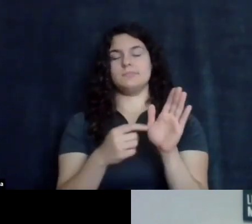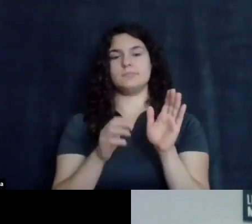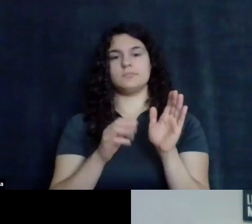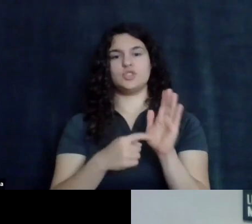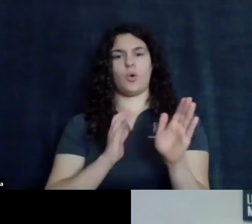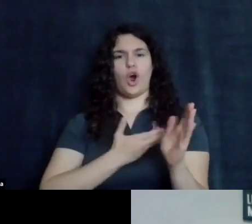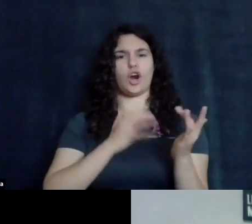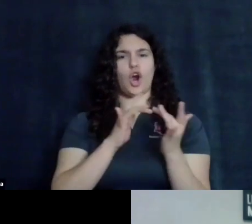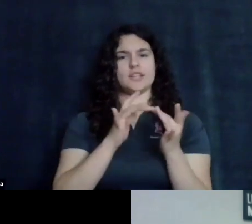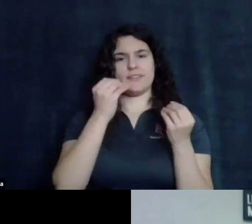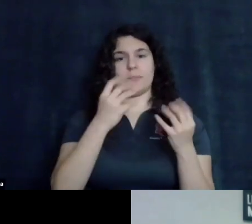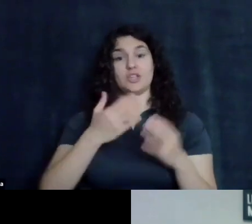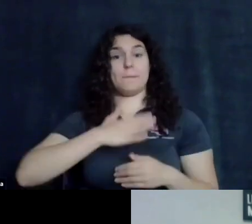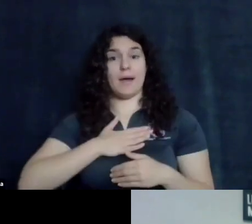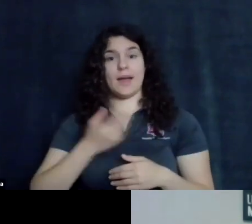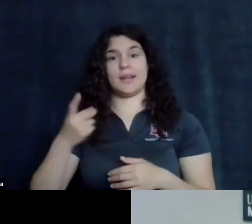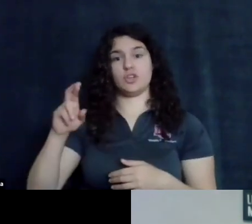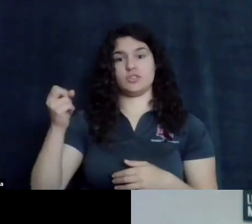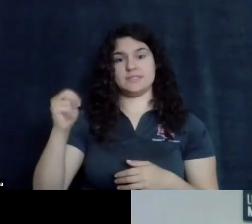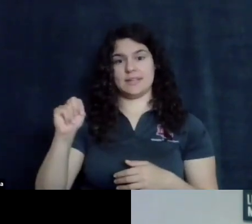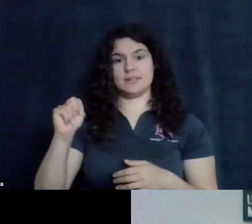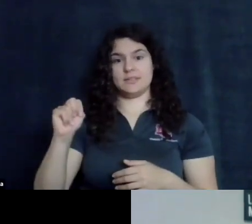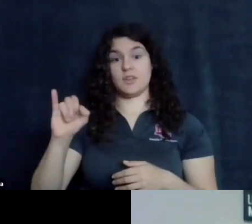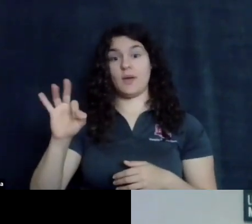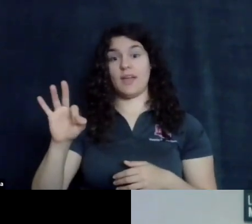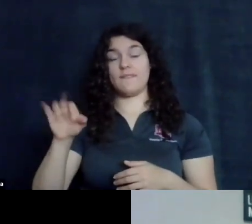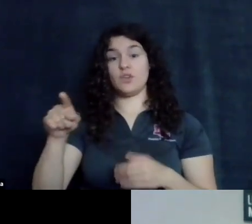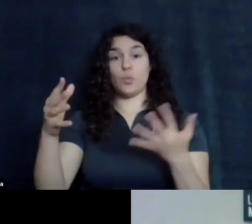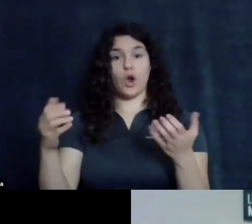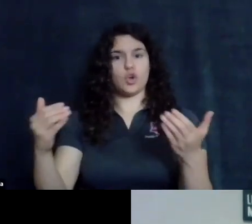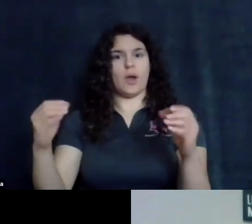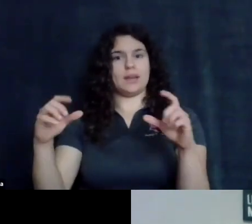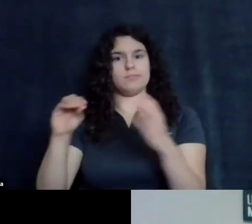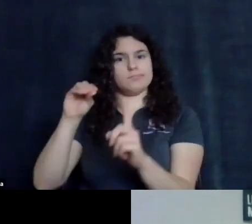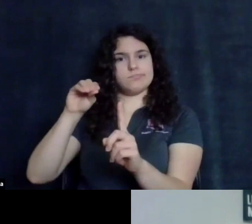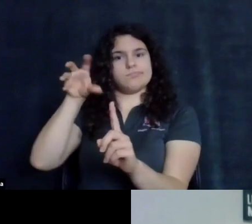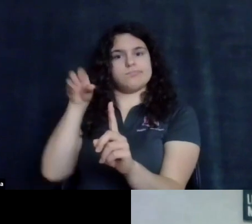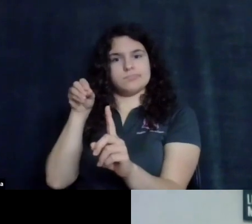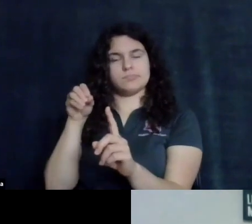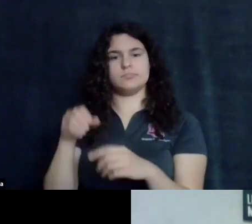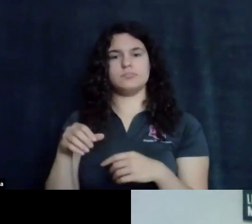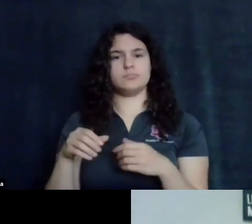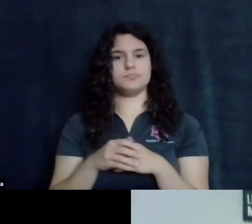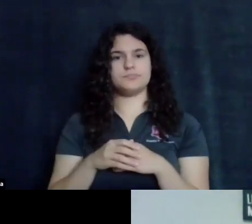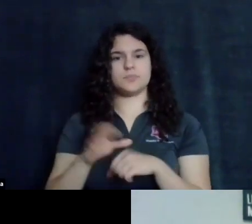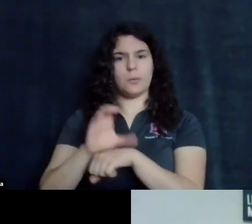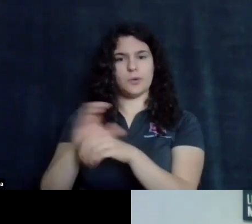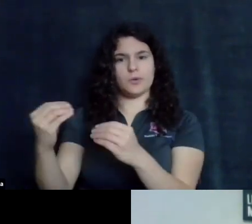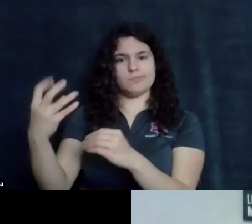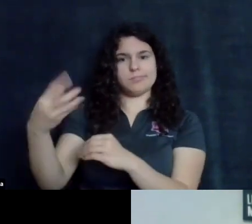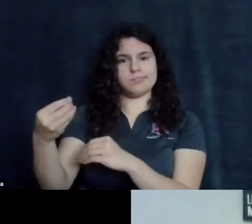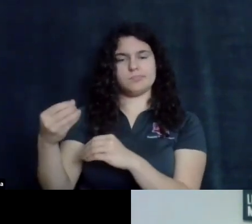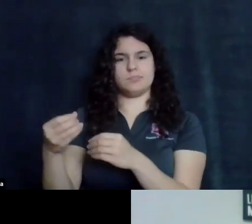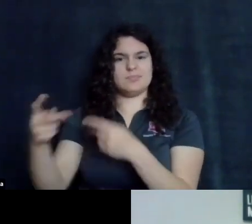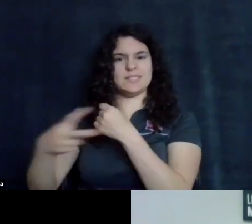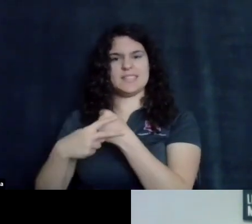you guys can, if you would like to, you can go ahead and screenshot or anything like that. Let me see, I'm going to just